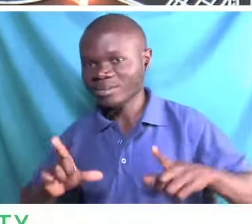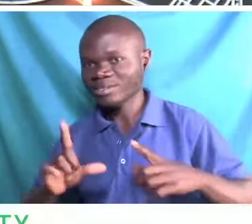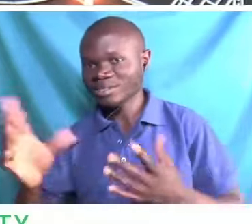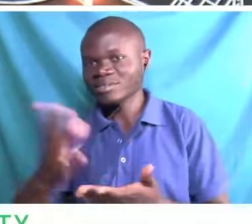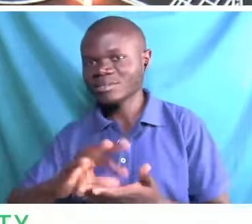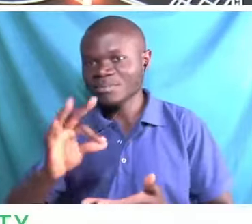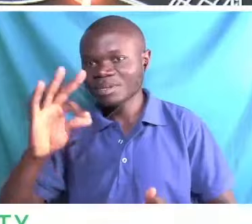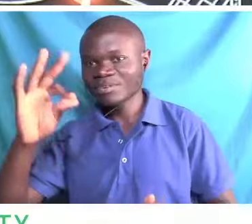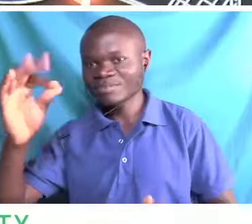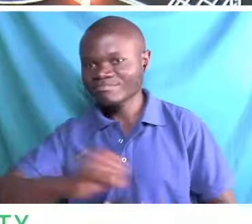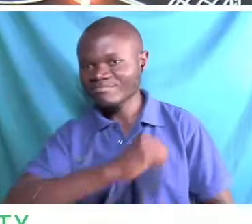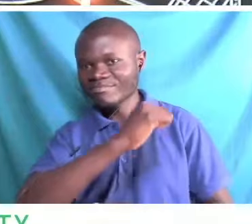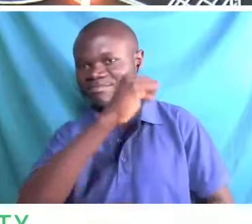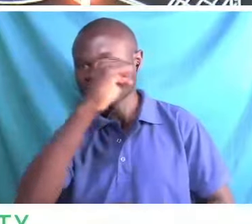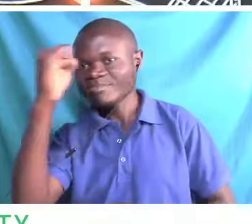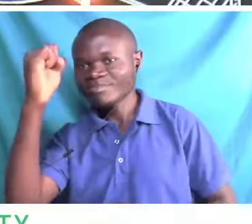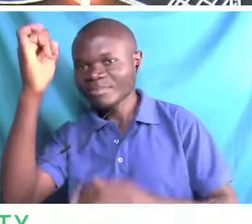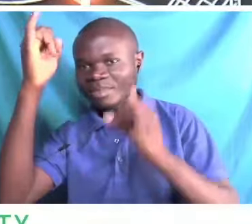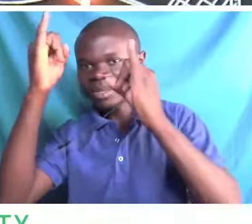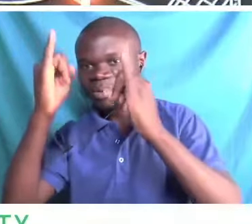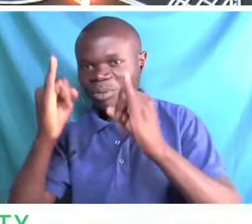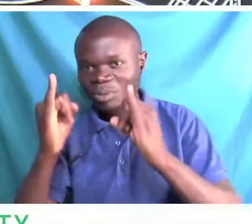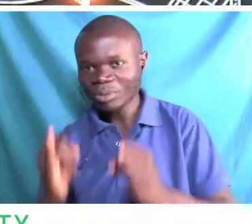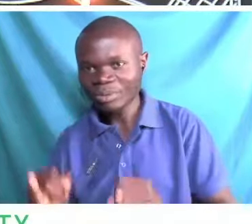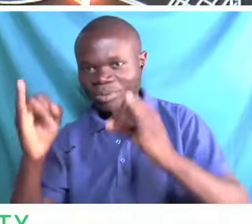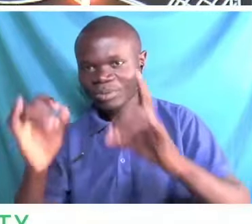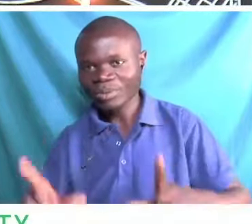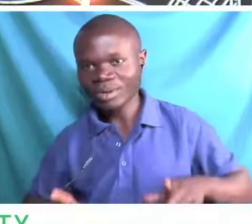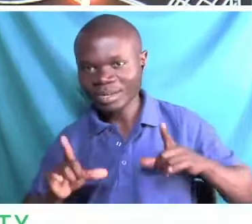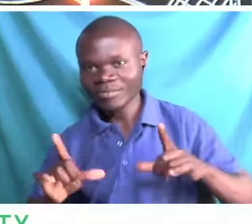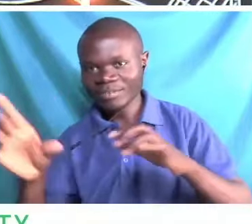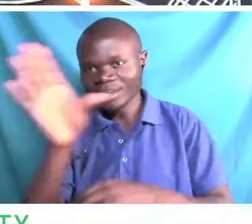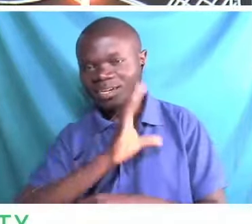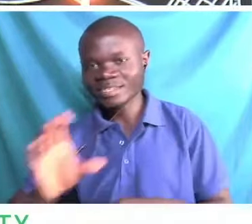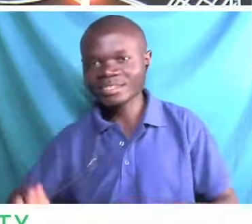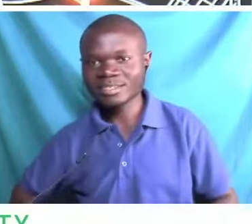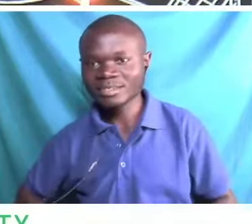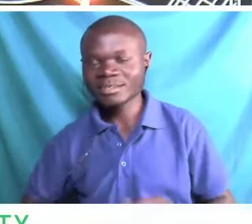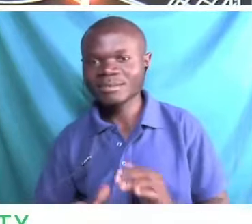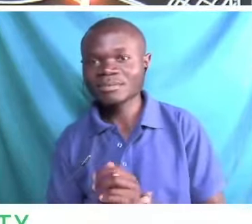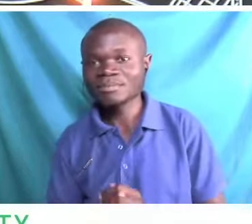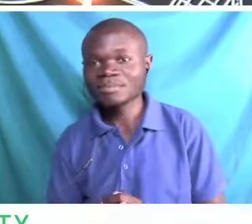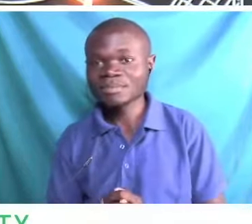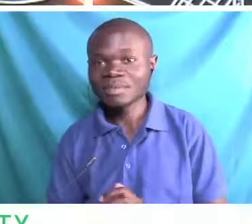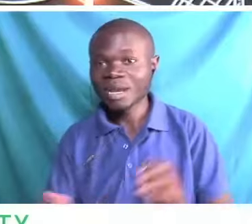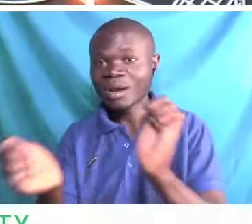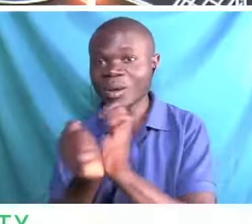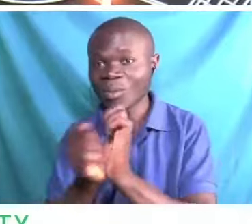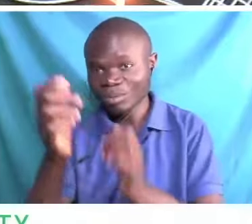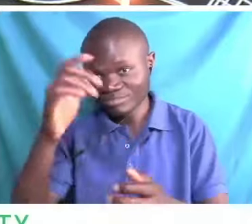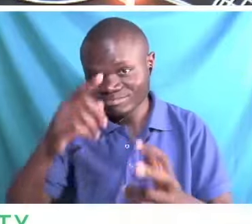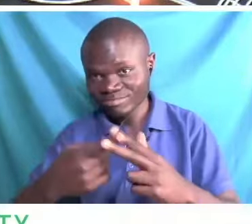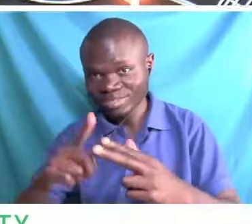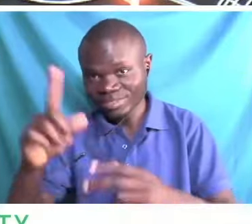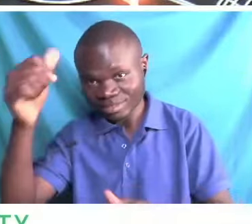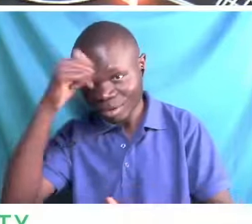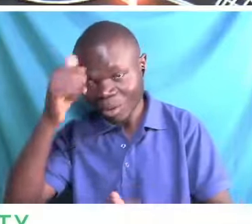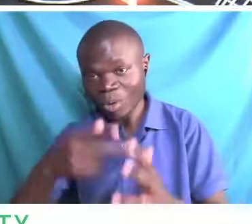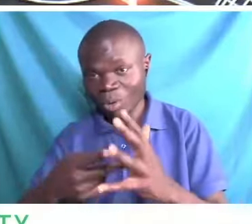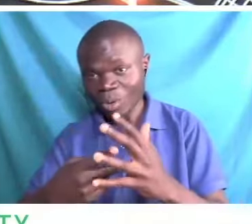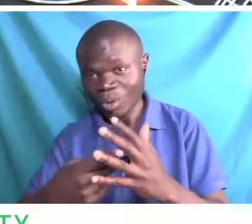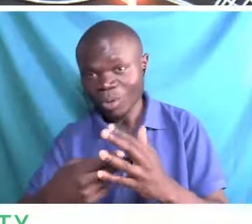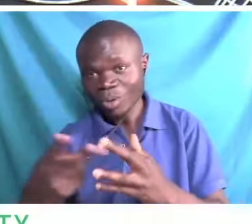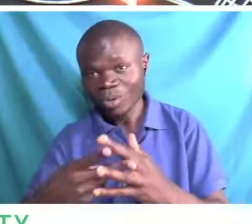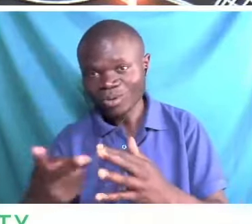spiritually resurrected into new life in Christ. So Paul begins to remind the Colossians